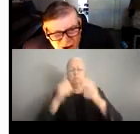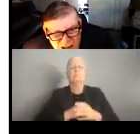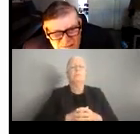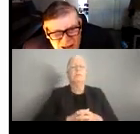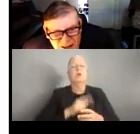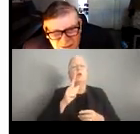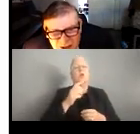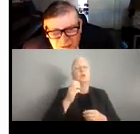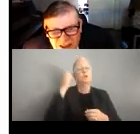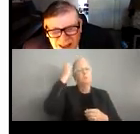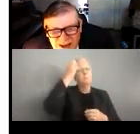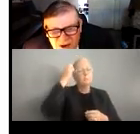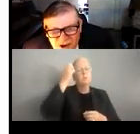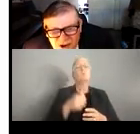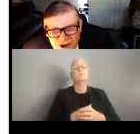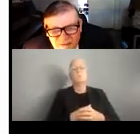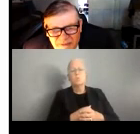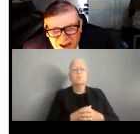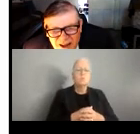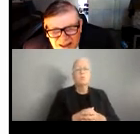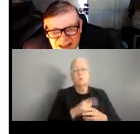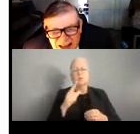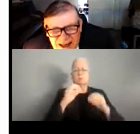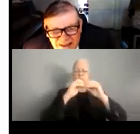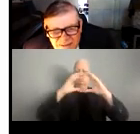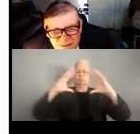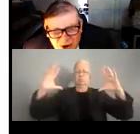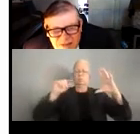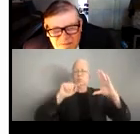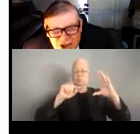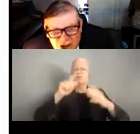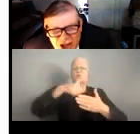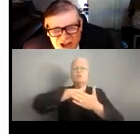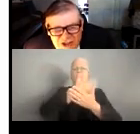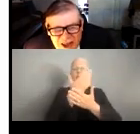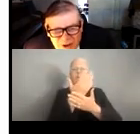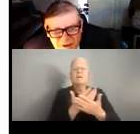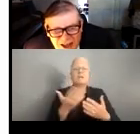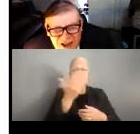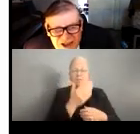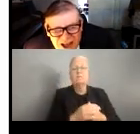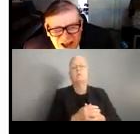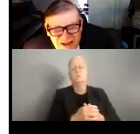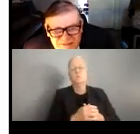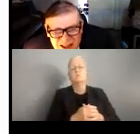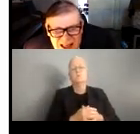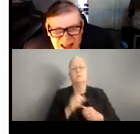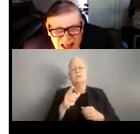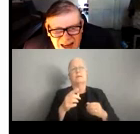big bloc, and many of the people, particularly in Northern Europe, the Scandinavian bloc, is much larger than their population